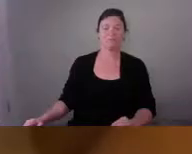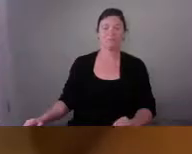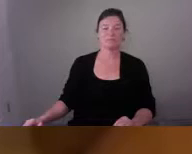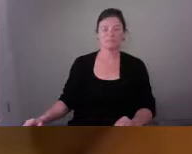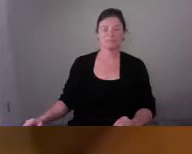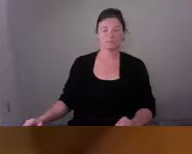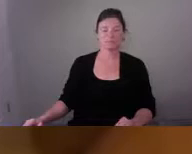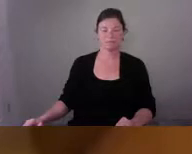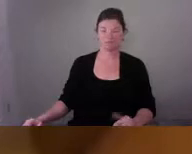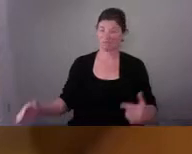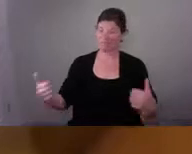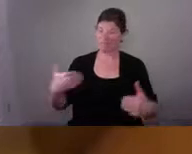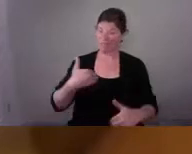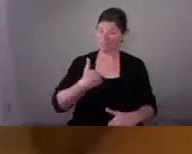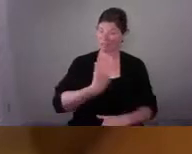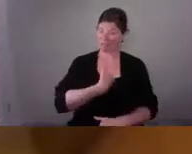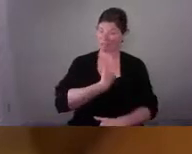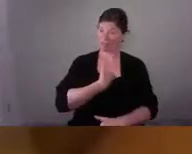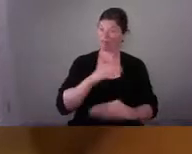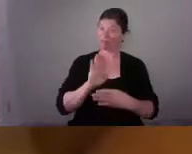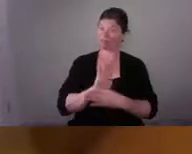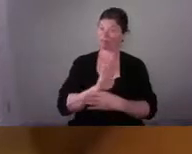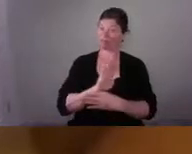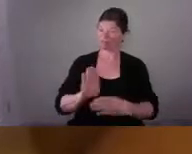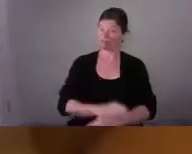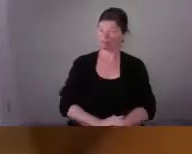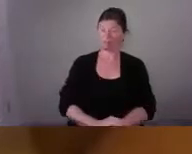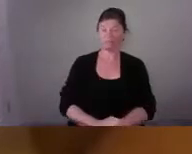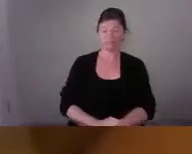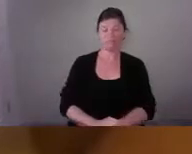Having business,